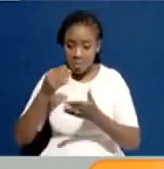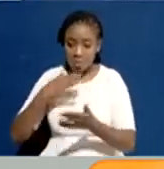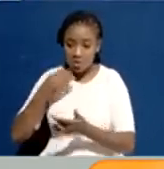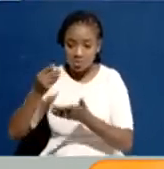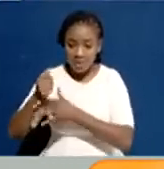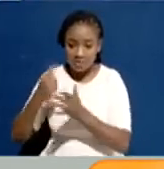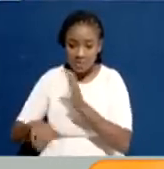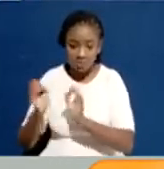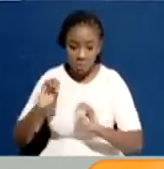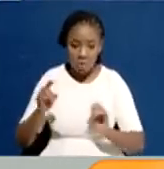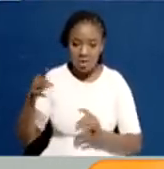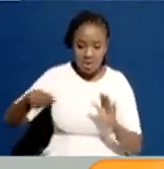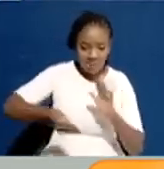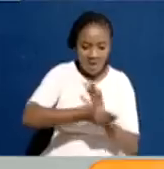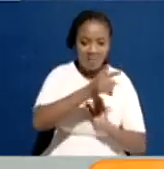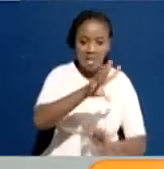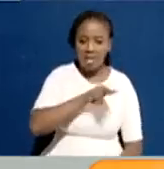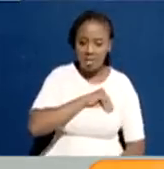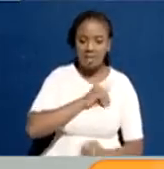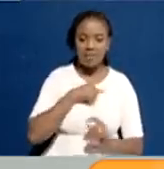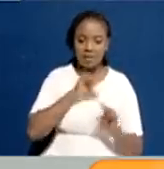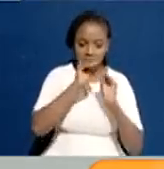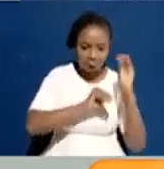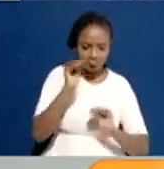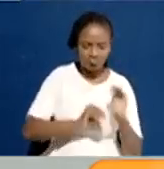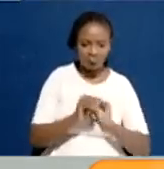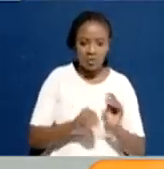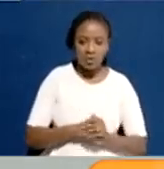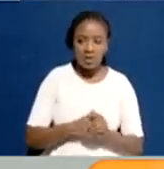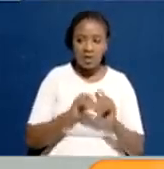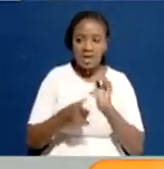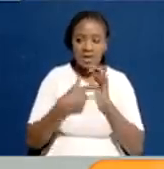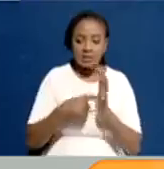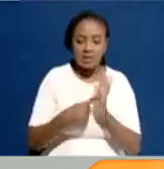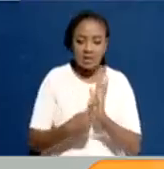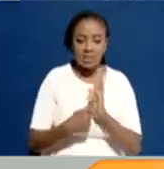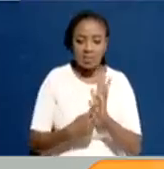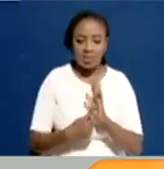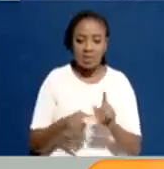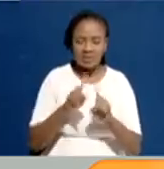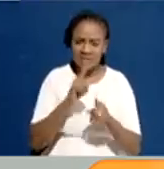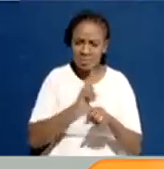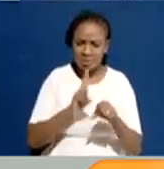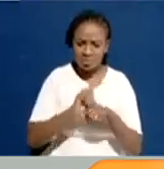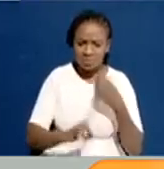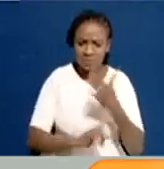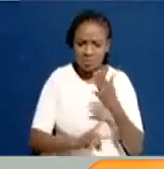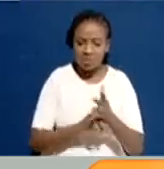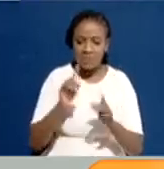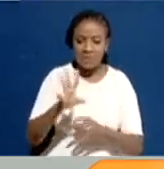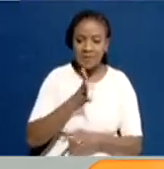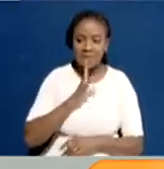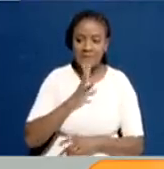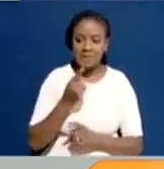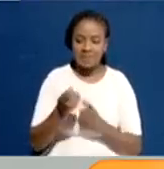and thwarting efforts to seal corruption loopholes, which include the adoption of technology. He was speaking moments